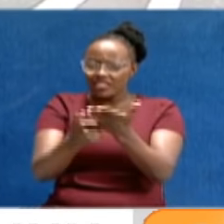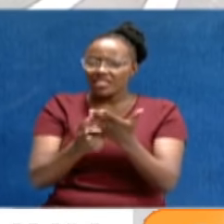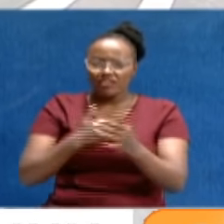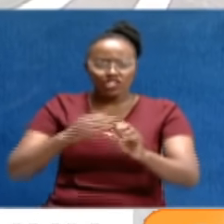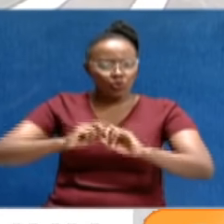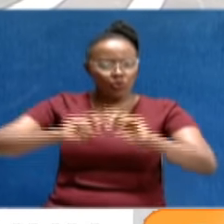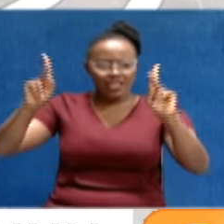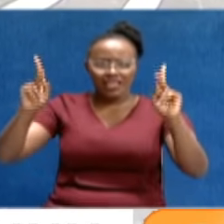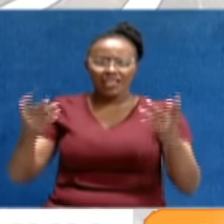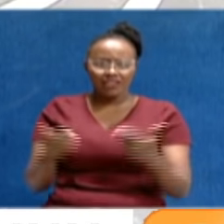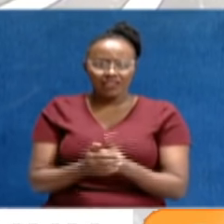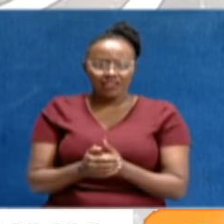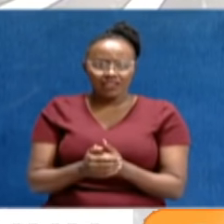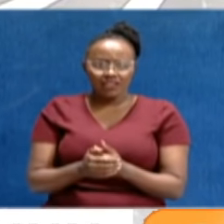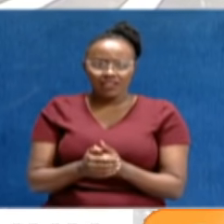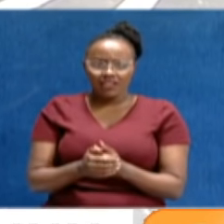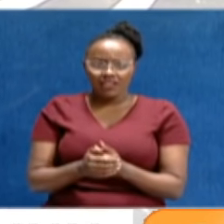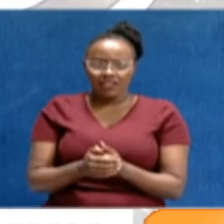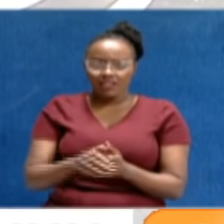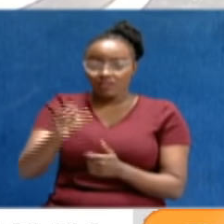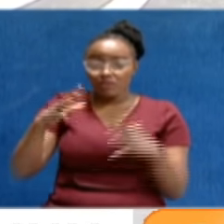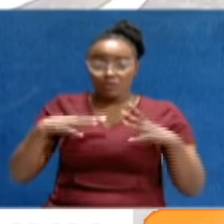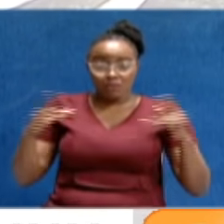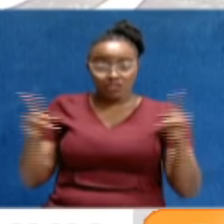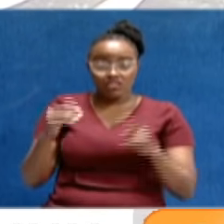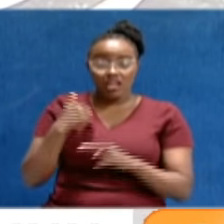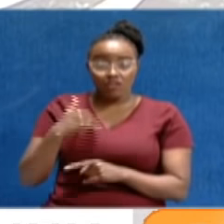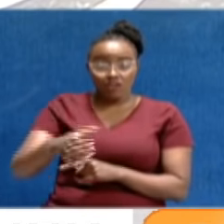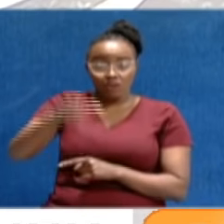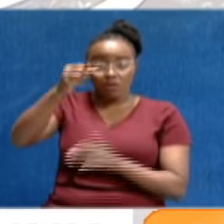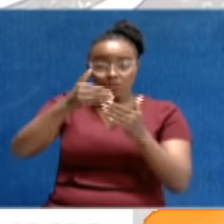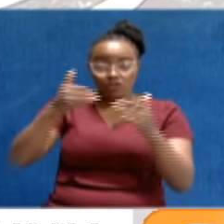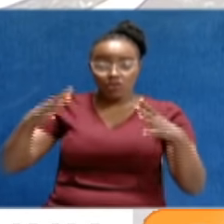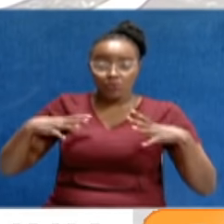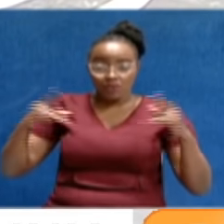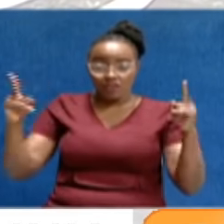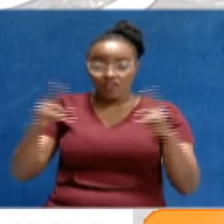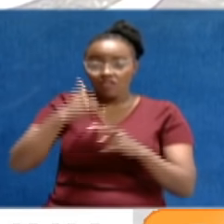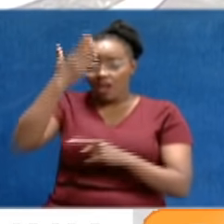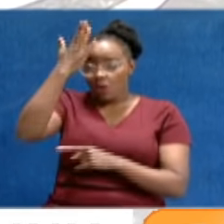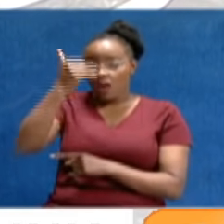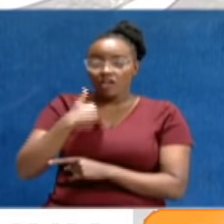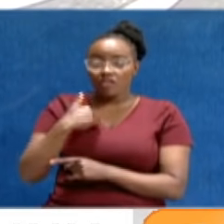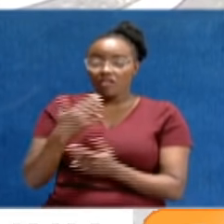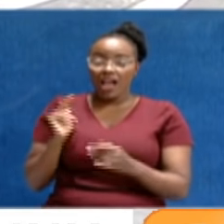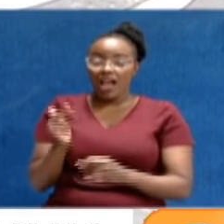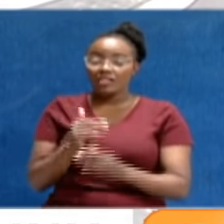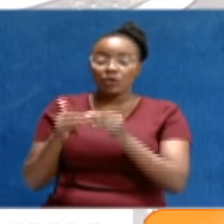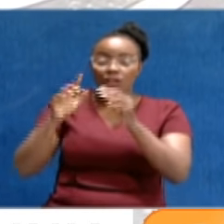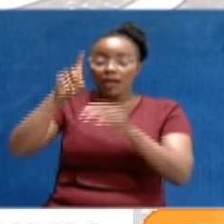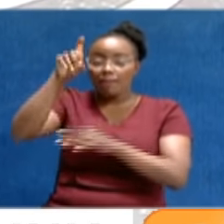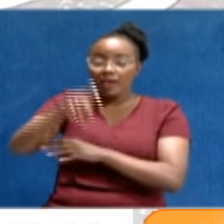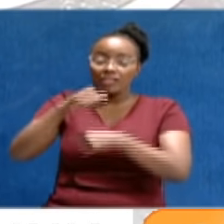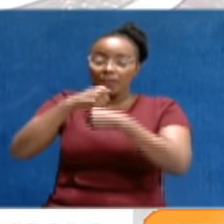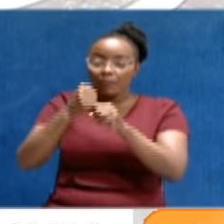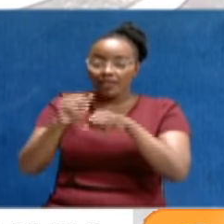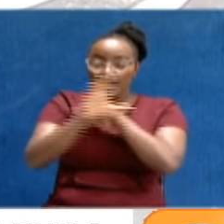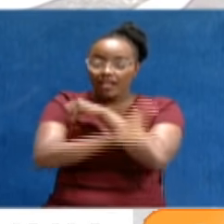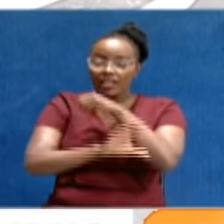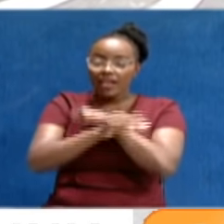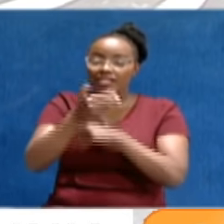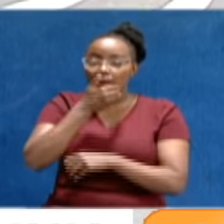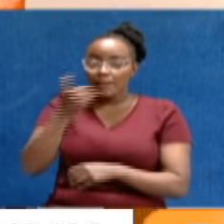so that's okay. But you know, when... Can I take another break? I'll just hold on before you take this break. Because we are leaders and we are supposed to make this country better,